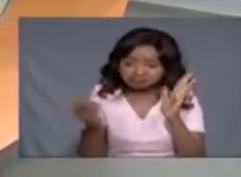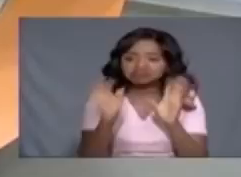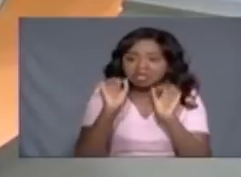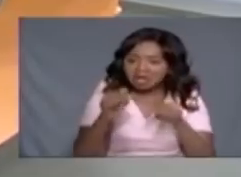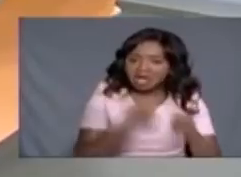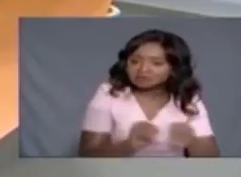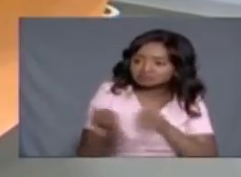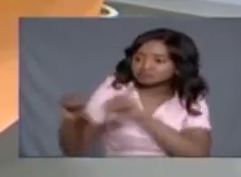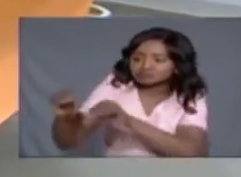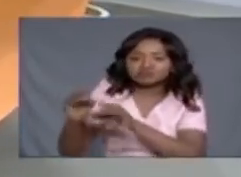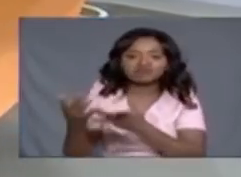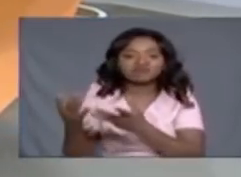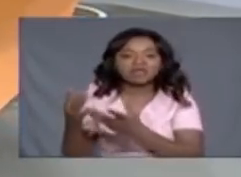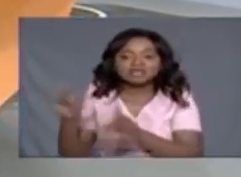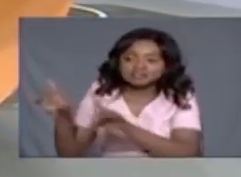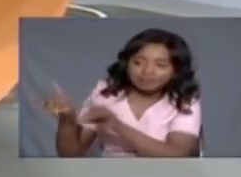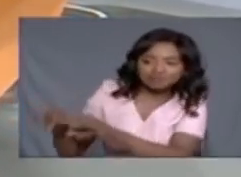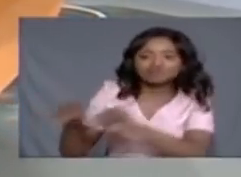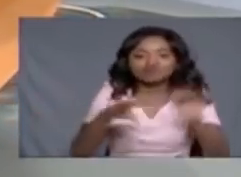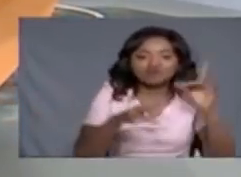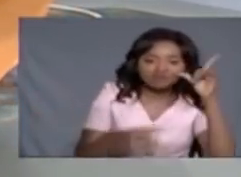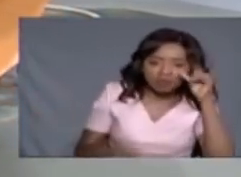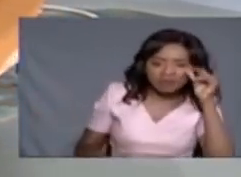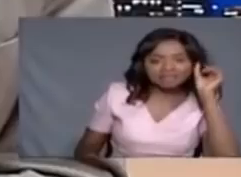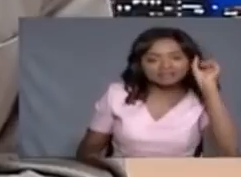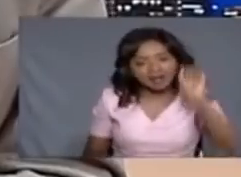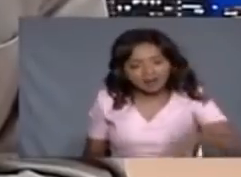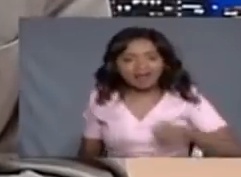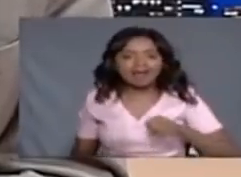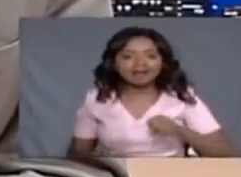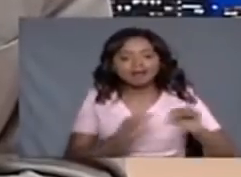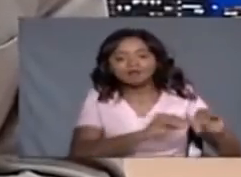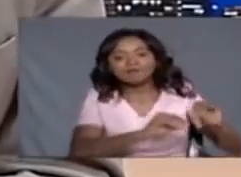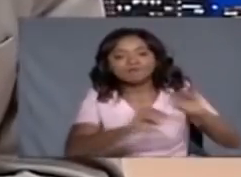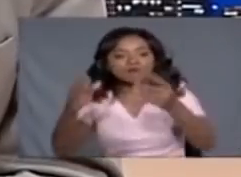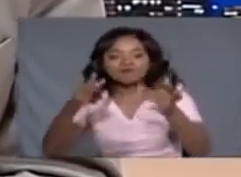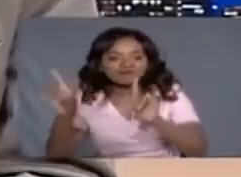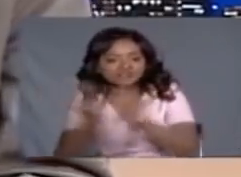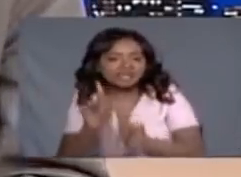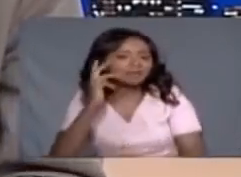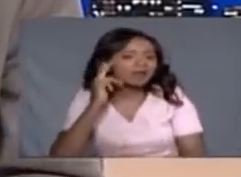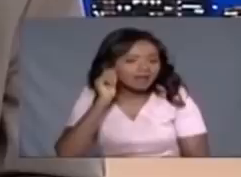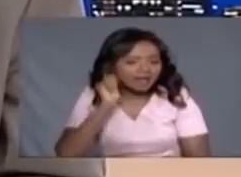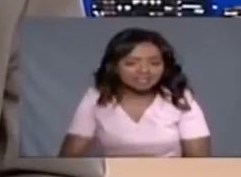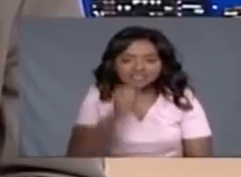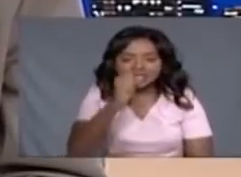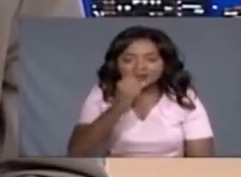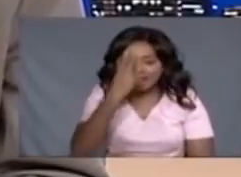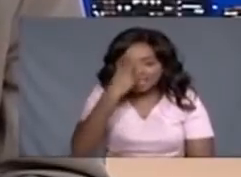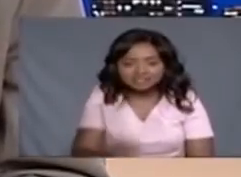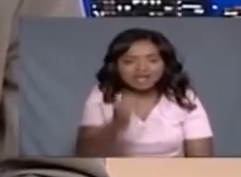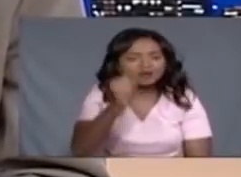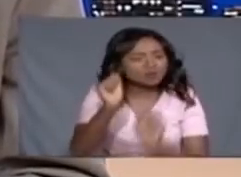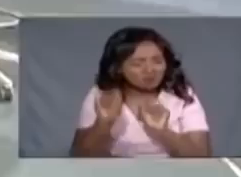to Ukambani, towards coast. They can also move towards Kajiado, across to Tanzania. Where did they come